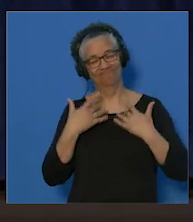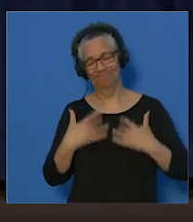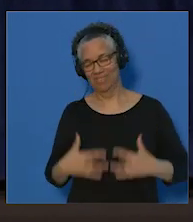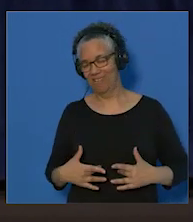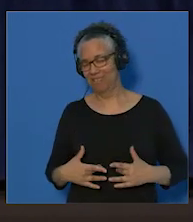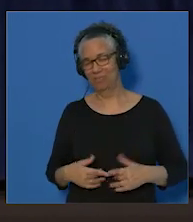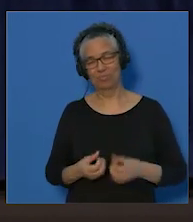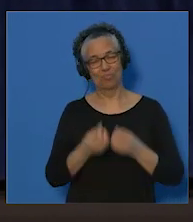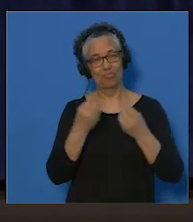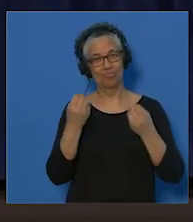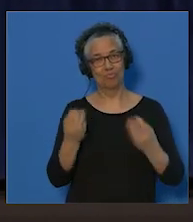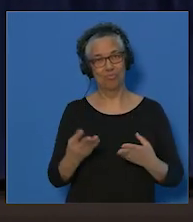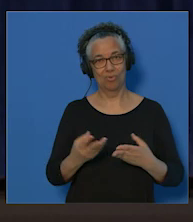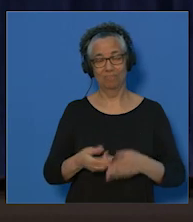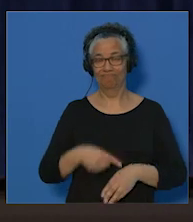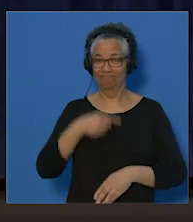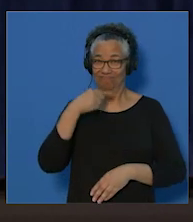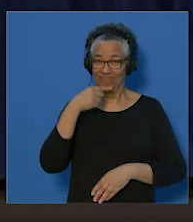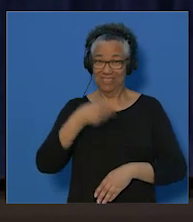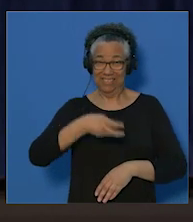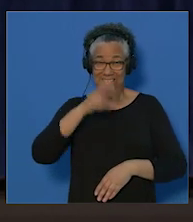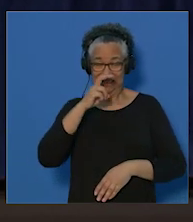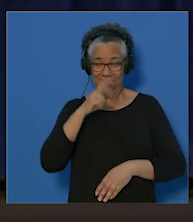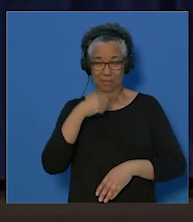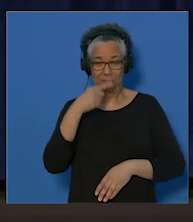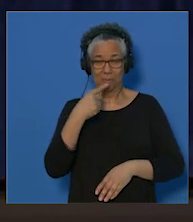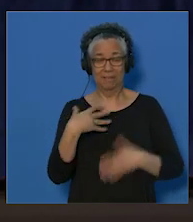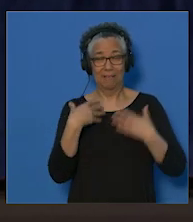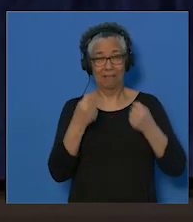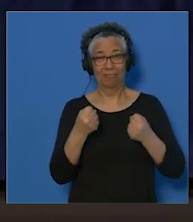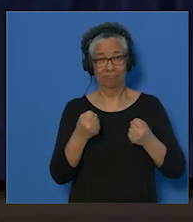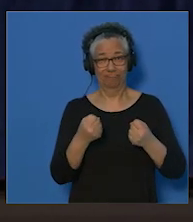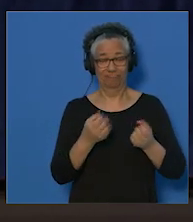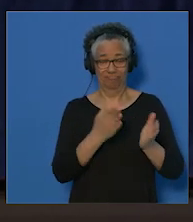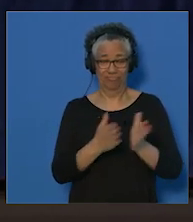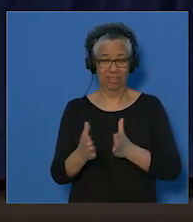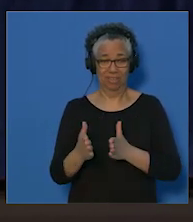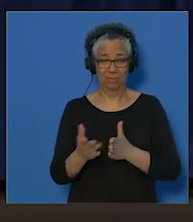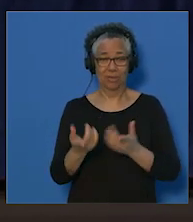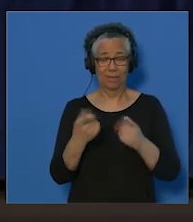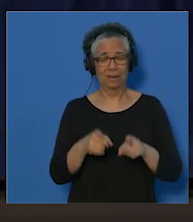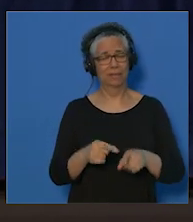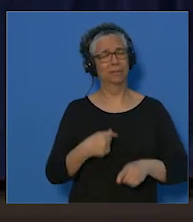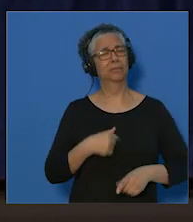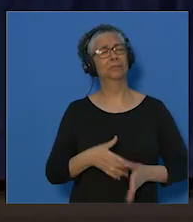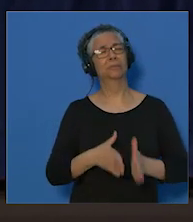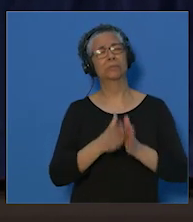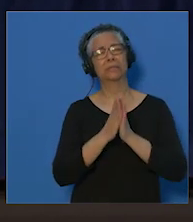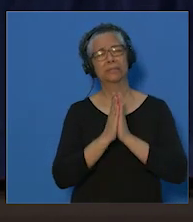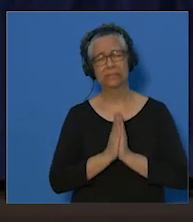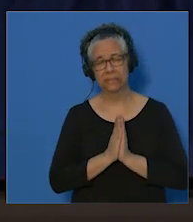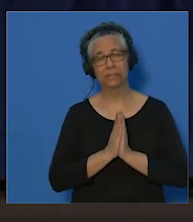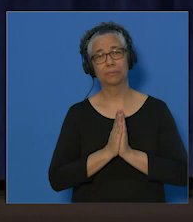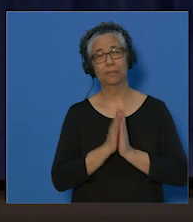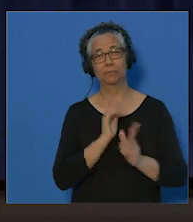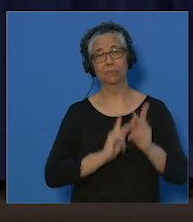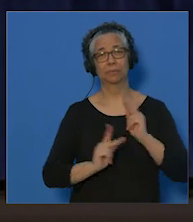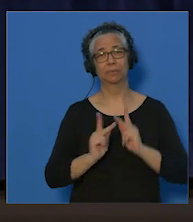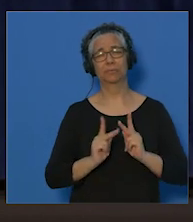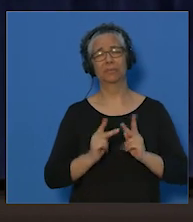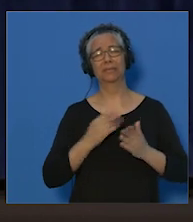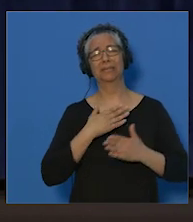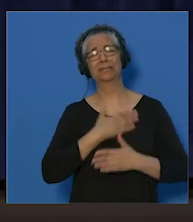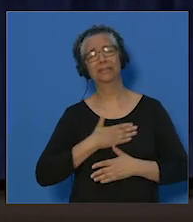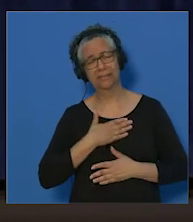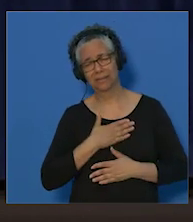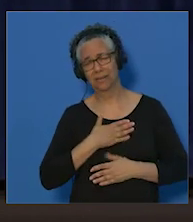intense public health measures will have to be implemented. And I plead with all persons in Bermuda, do not force us to